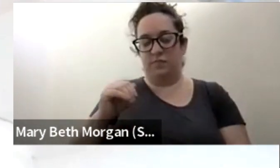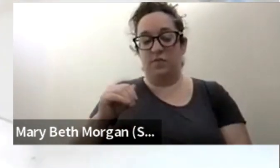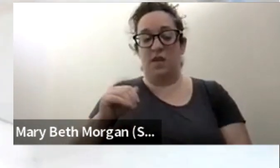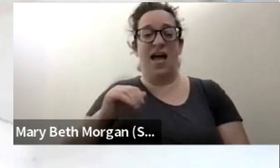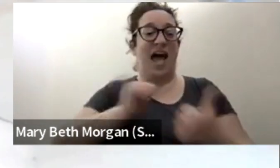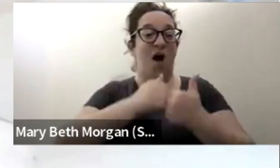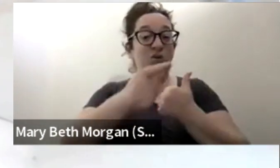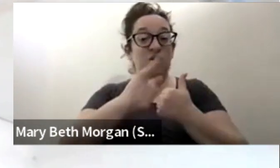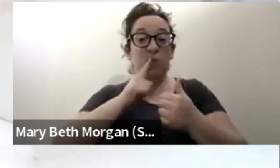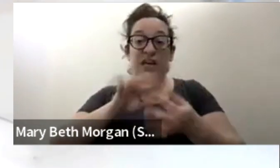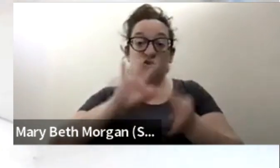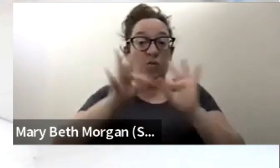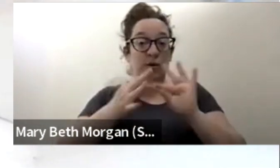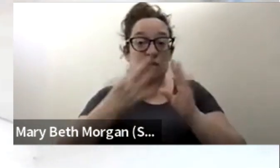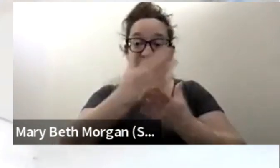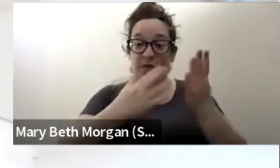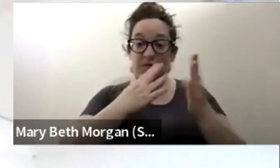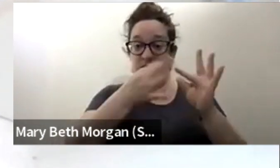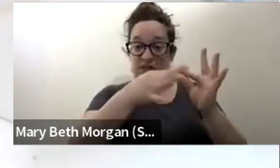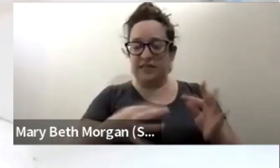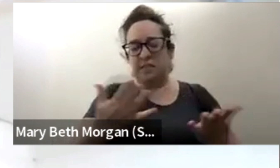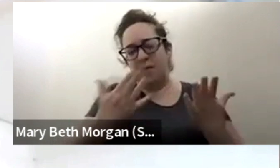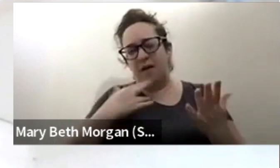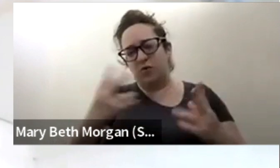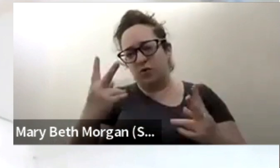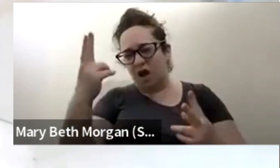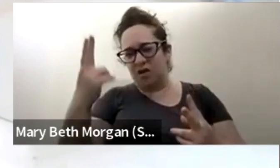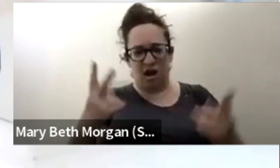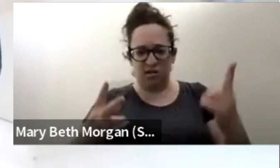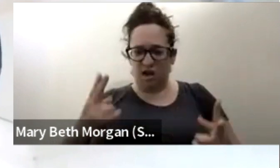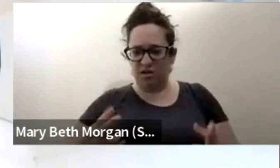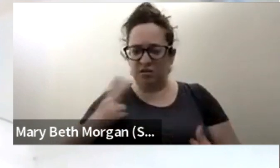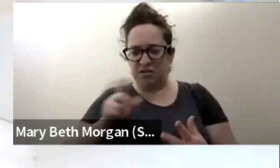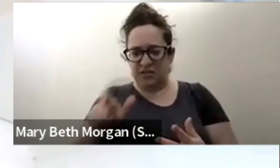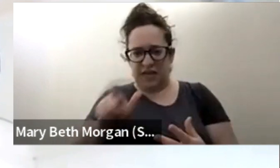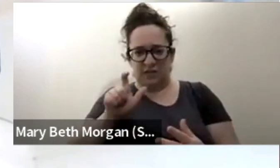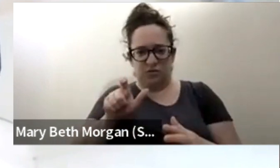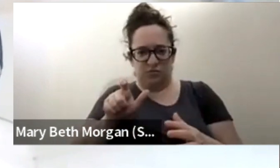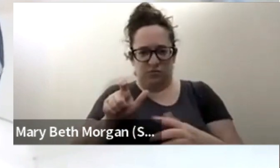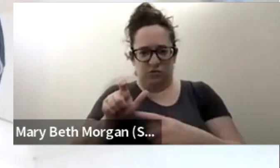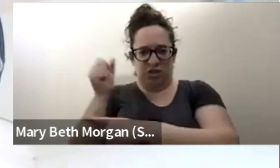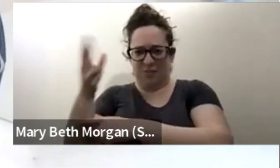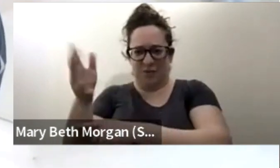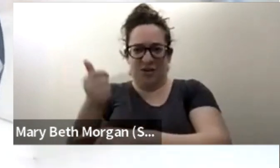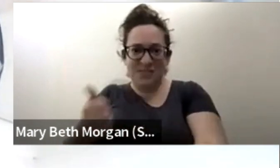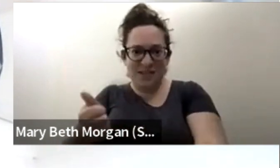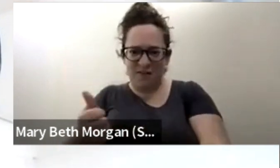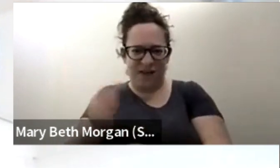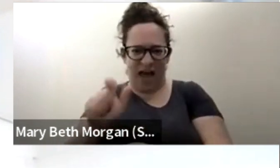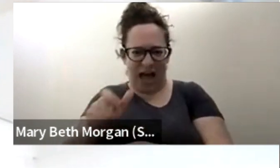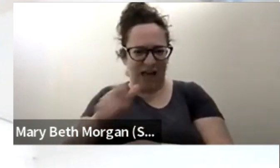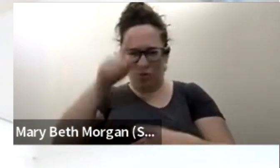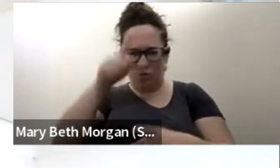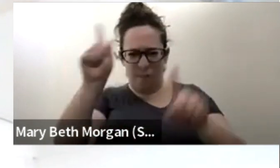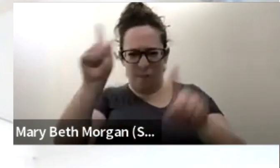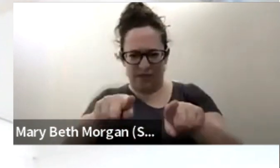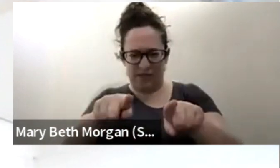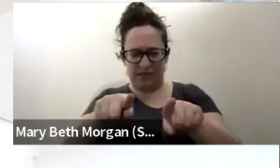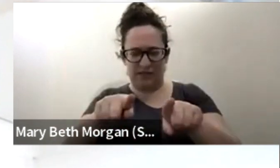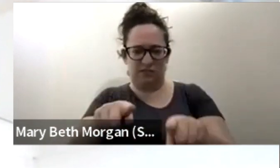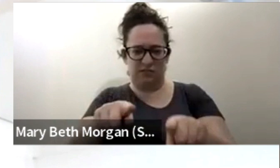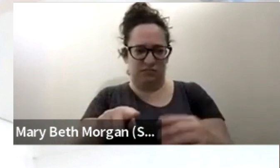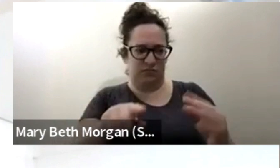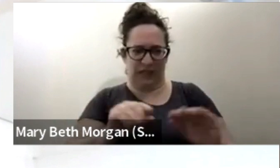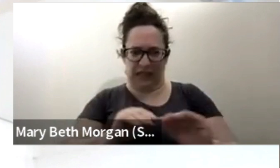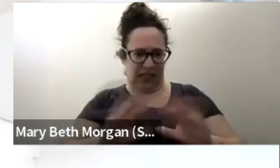And just how you interpret some of those lines, and maybe you have to cut some, because you know Shakespeare was having to make compromises,